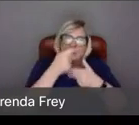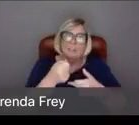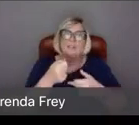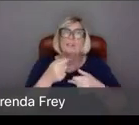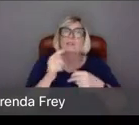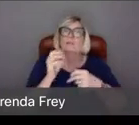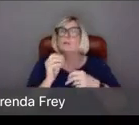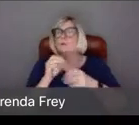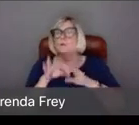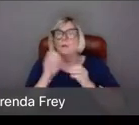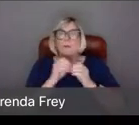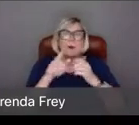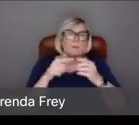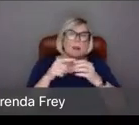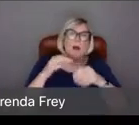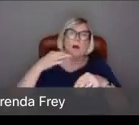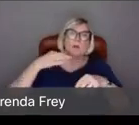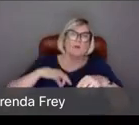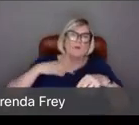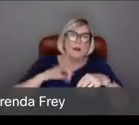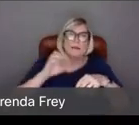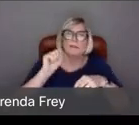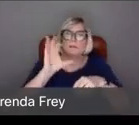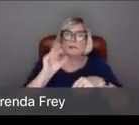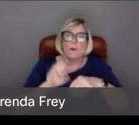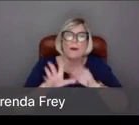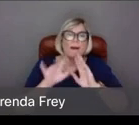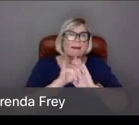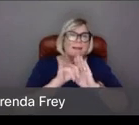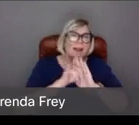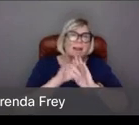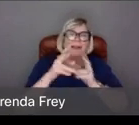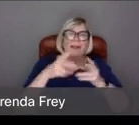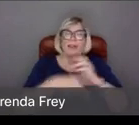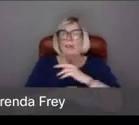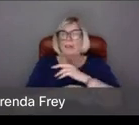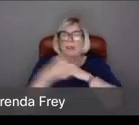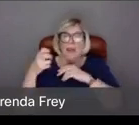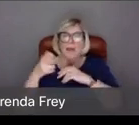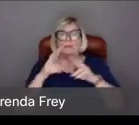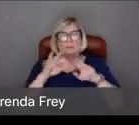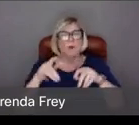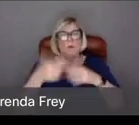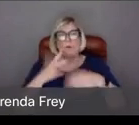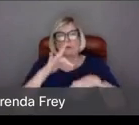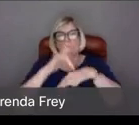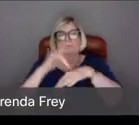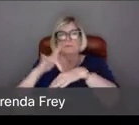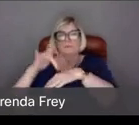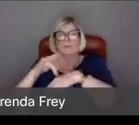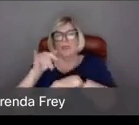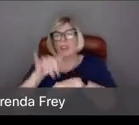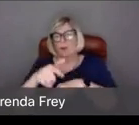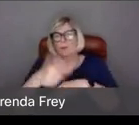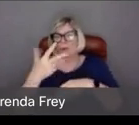credit scores and credit reports and identity theft, you've probably been on these websites a lot in the last few years because each of these